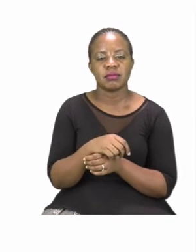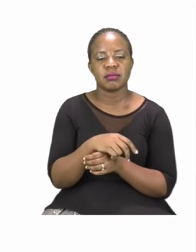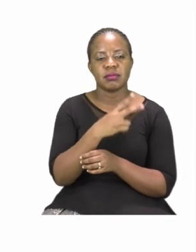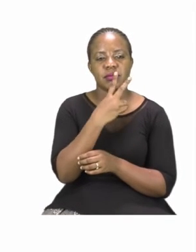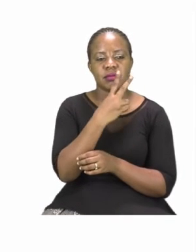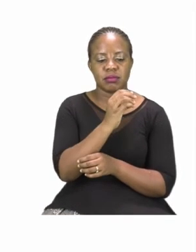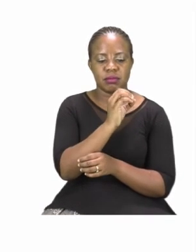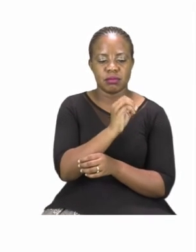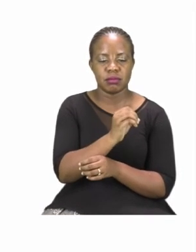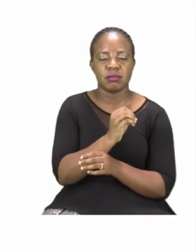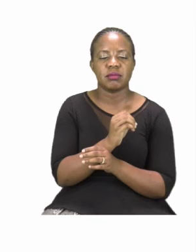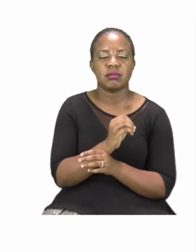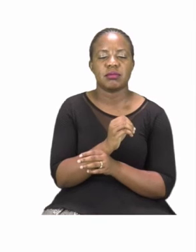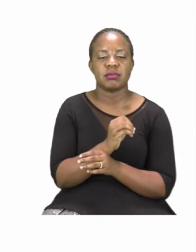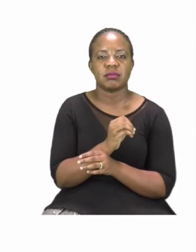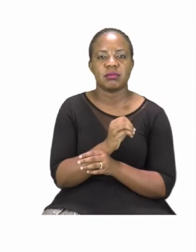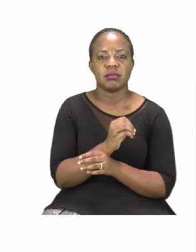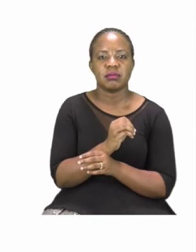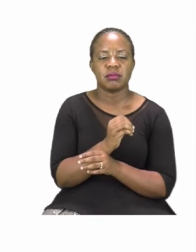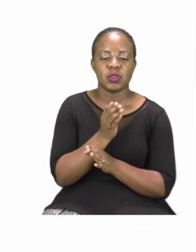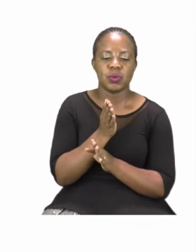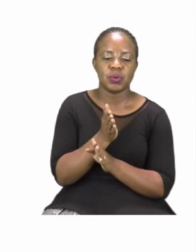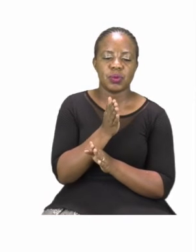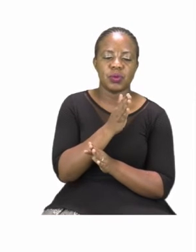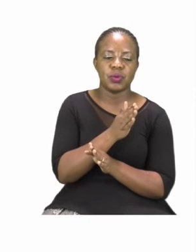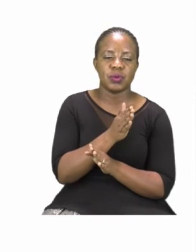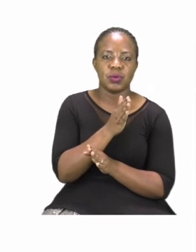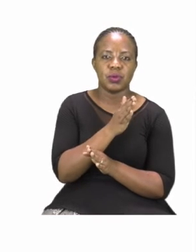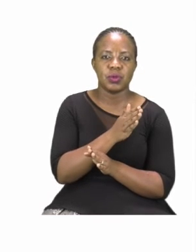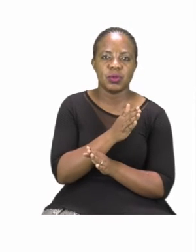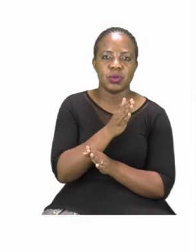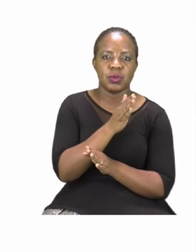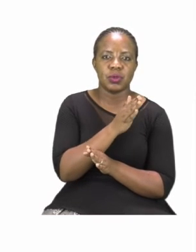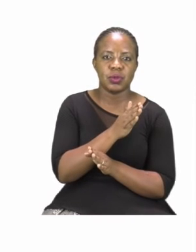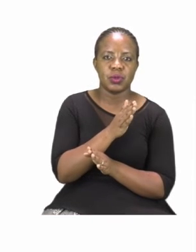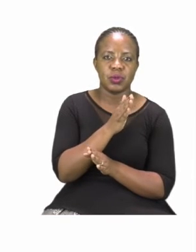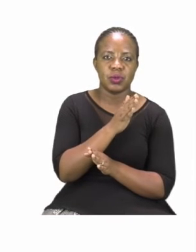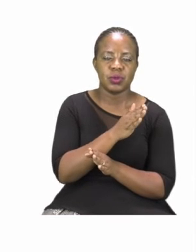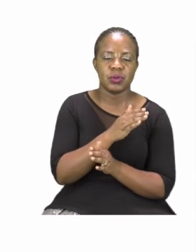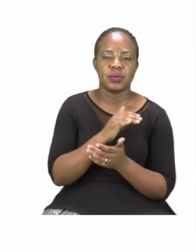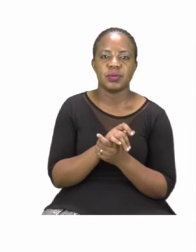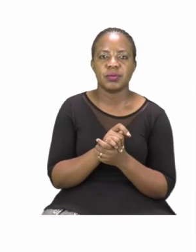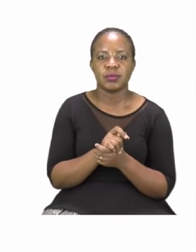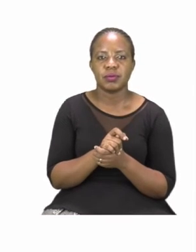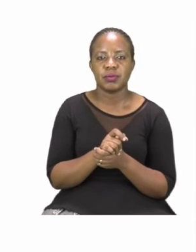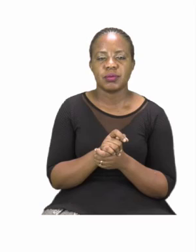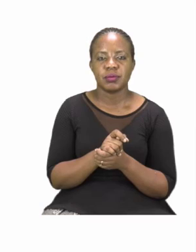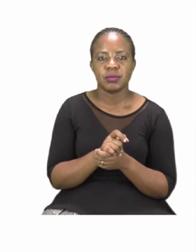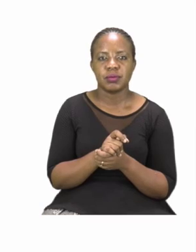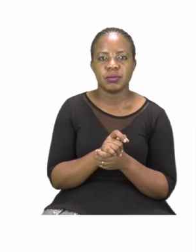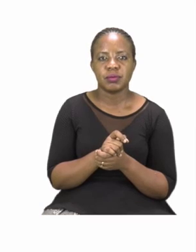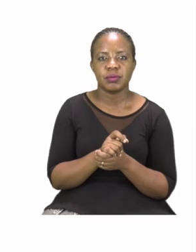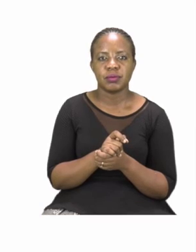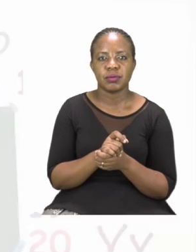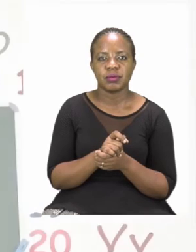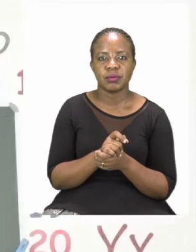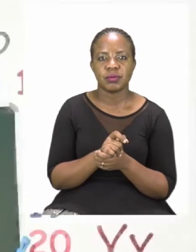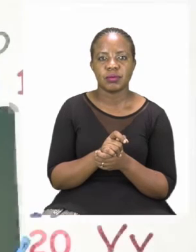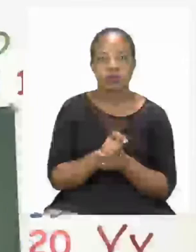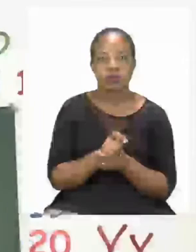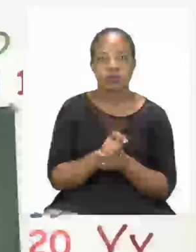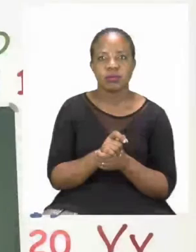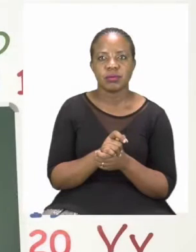the lessons. But I know it's not the end. Yes, it's definitely not the It's end. the beginning of It's something just- great. Yes, it's just the beginning